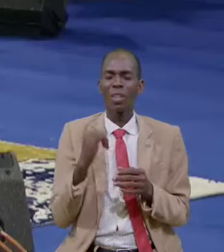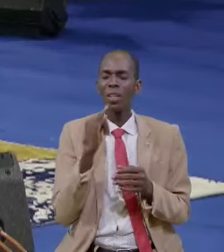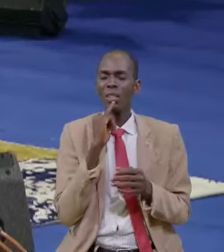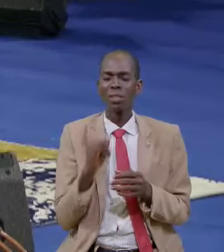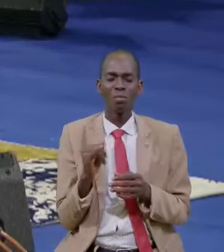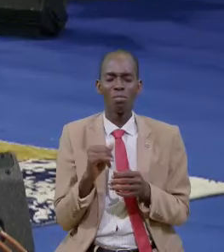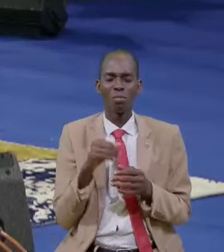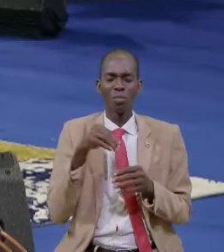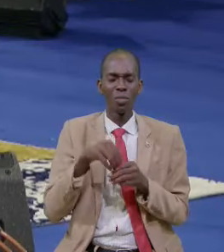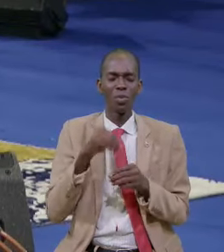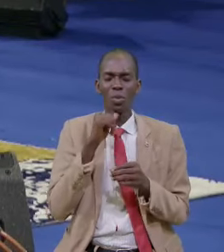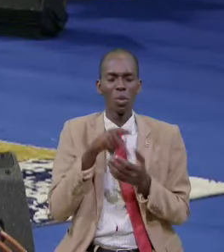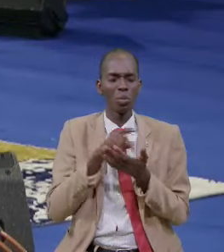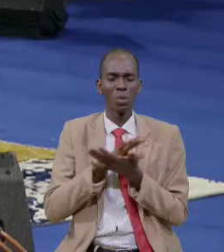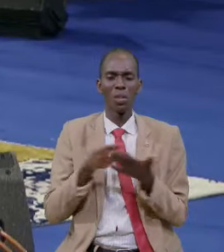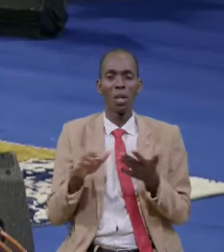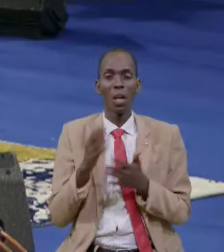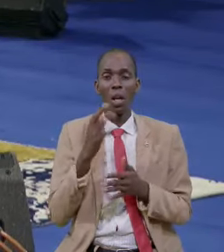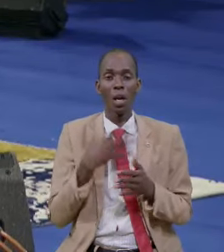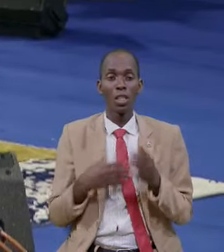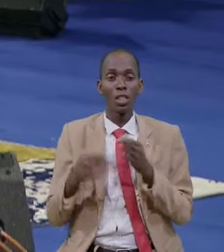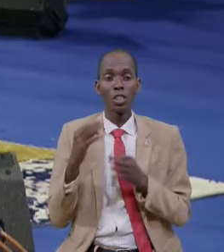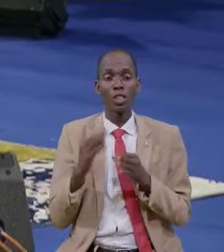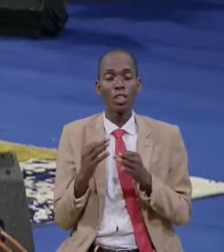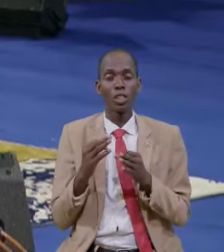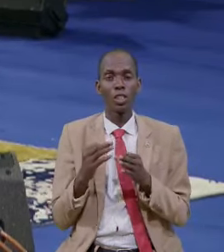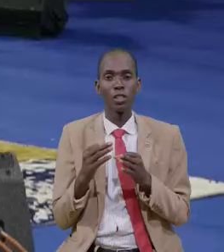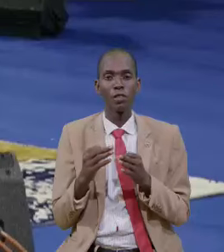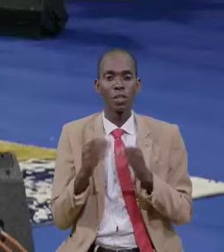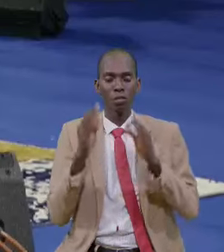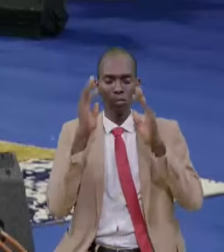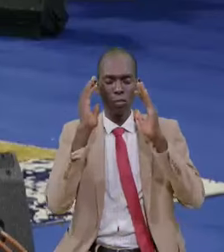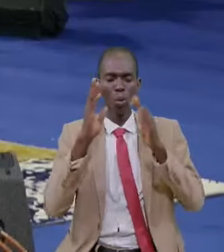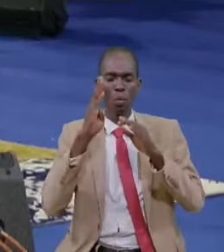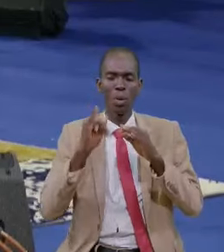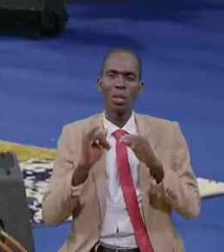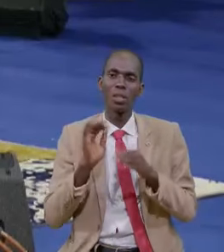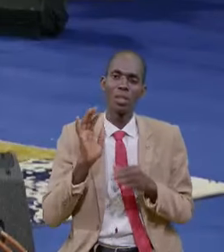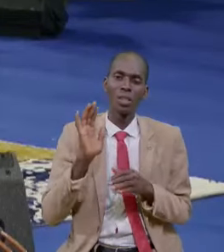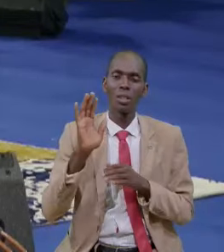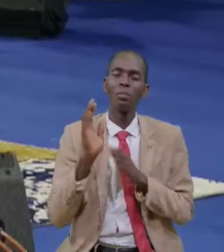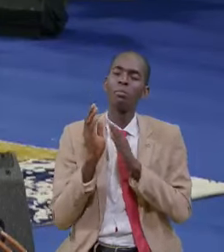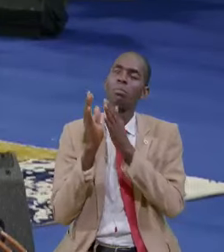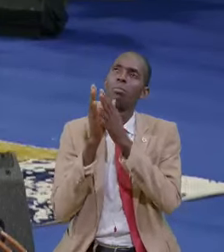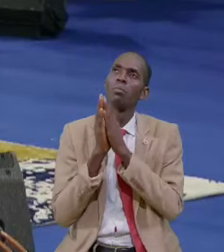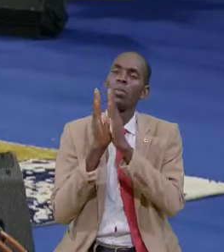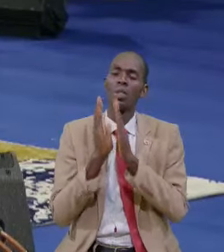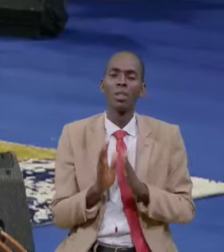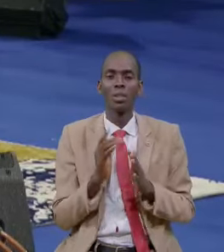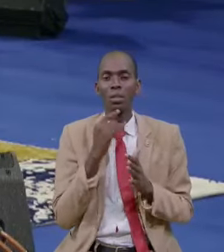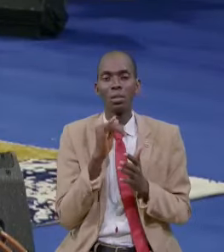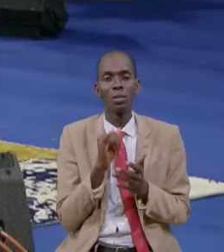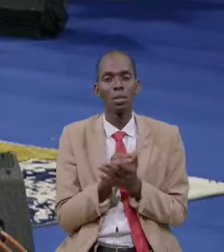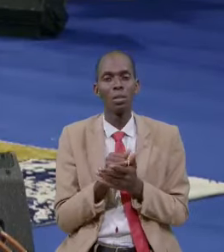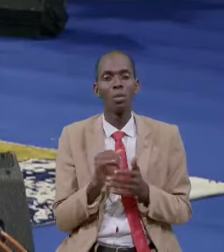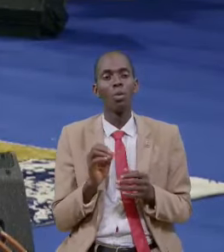and impartation by his intercession. You know, he didn't just say, okay, that the